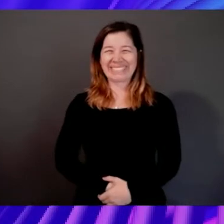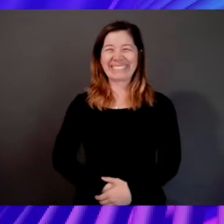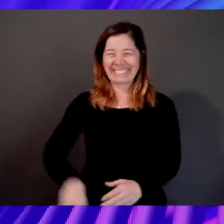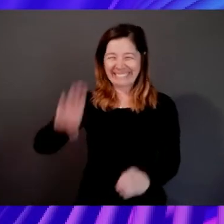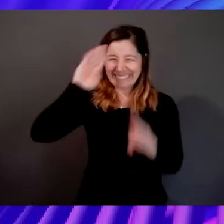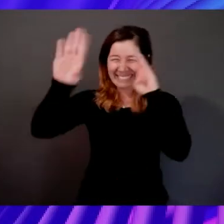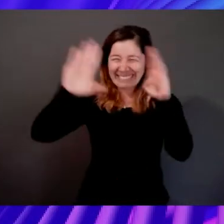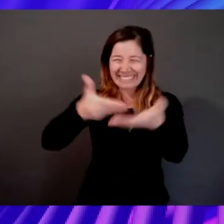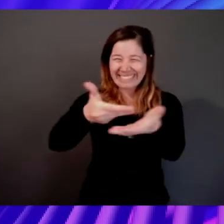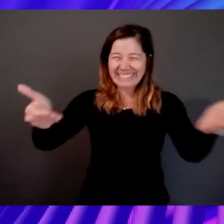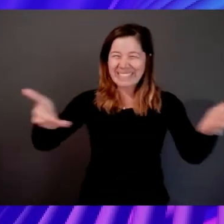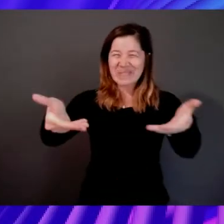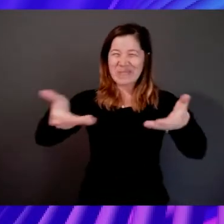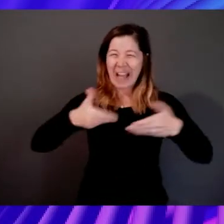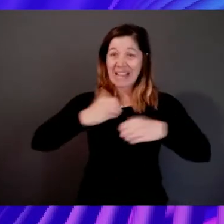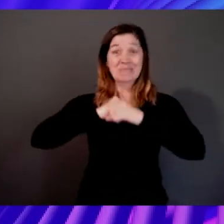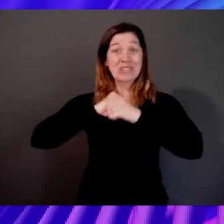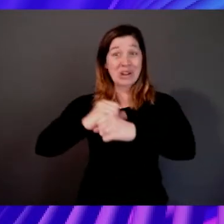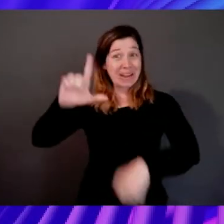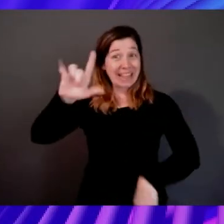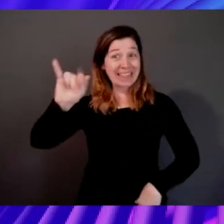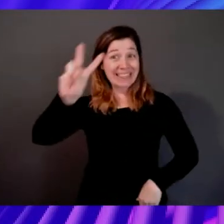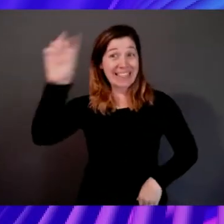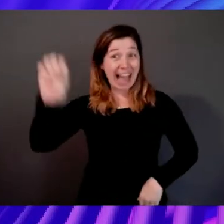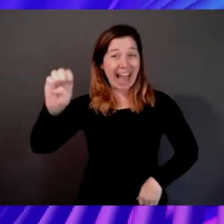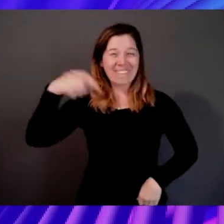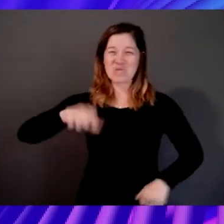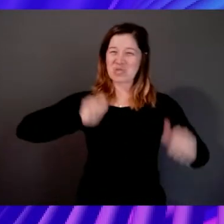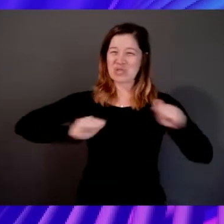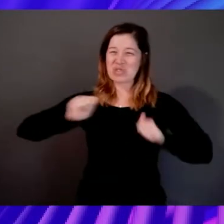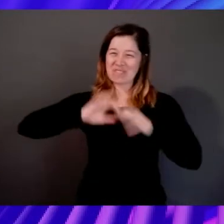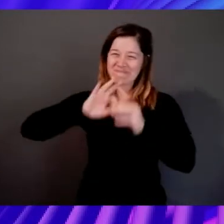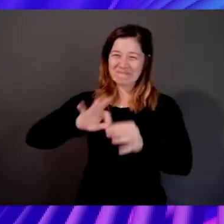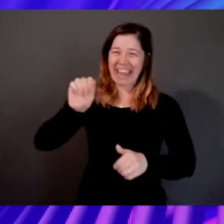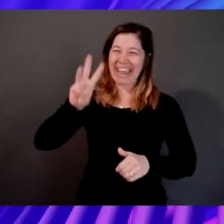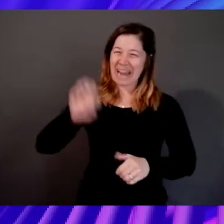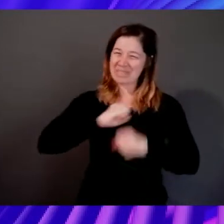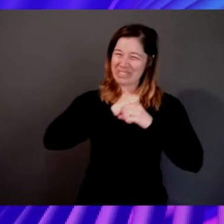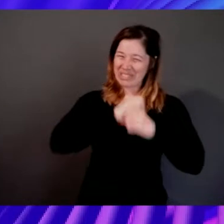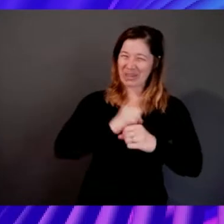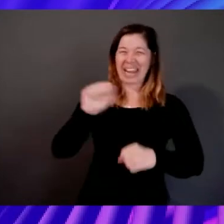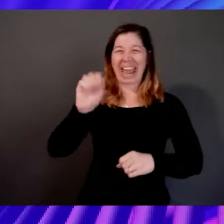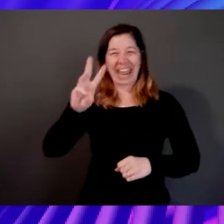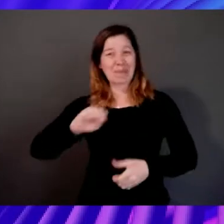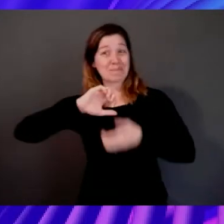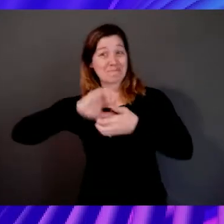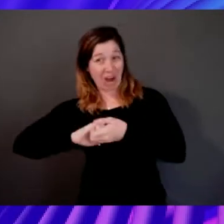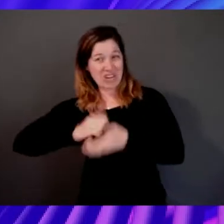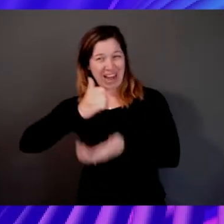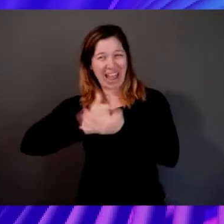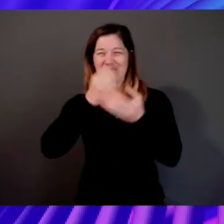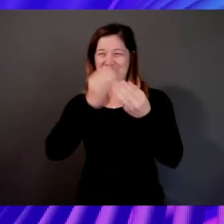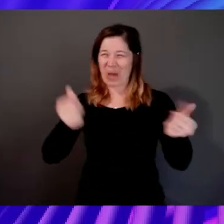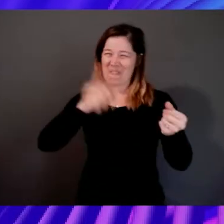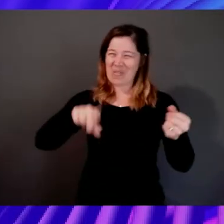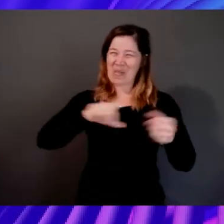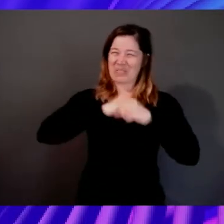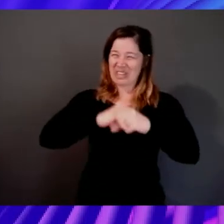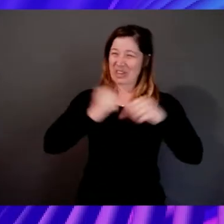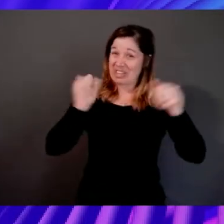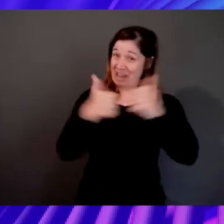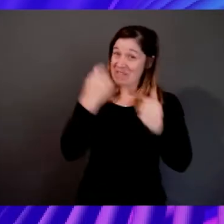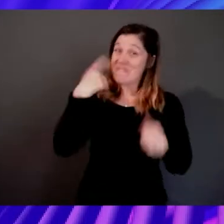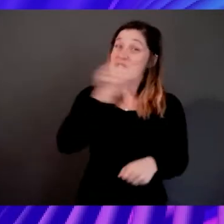Welcome to Security Live. This is a show about AWS security and AWS partners helping to solve those security challenges for you,